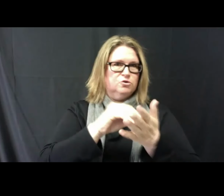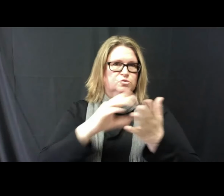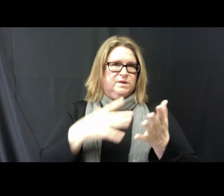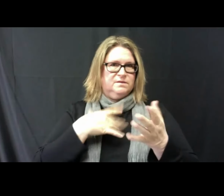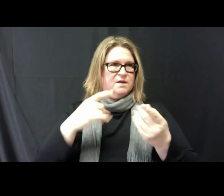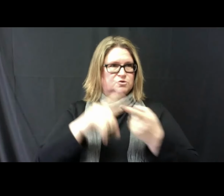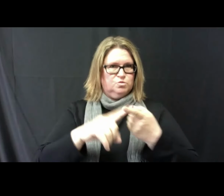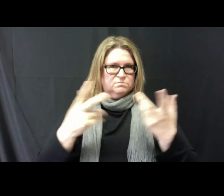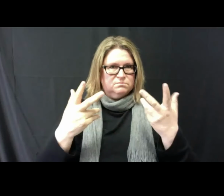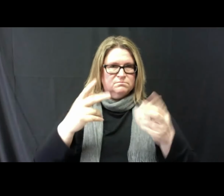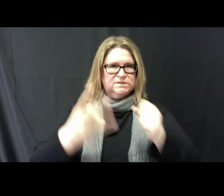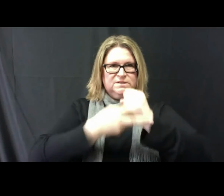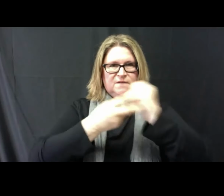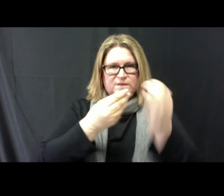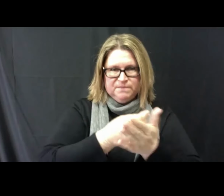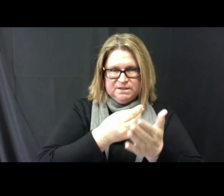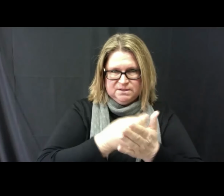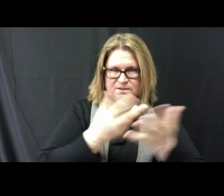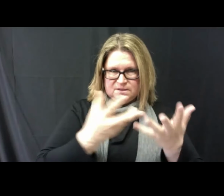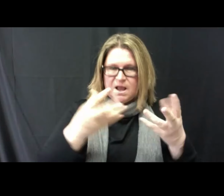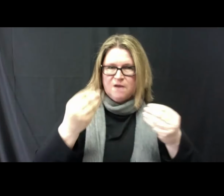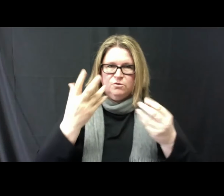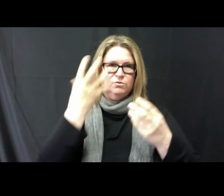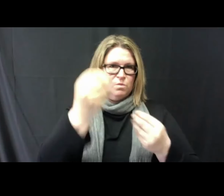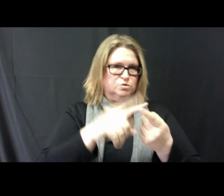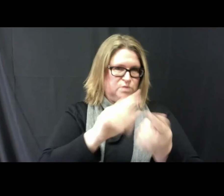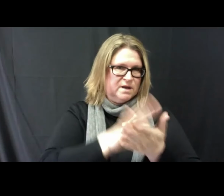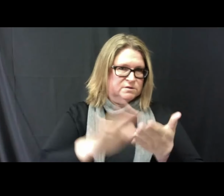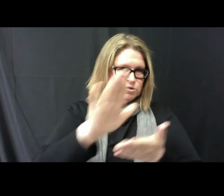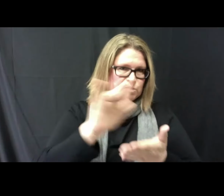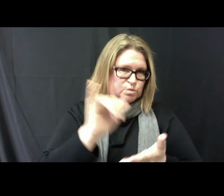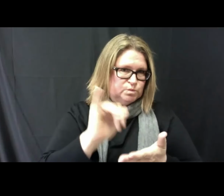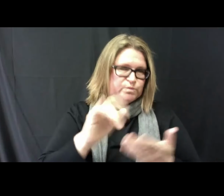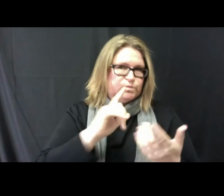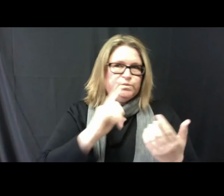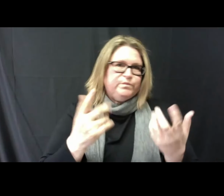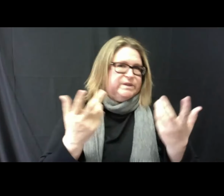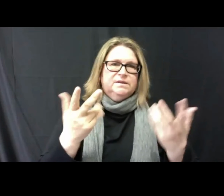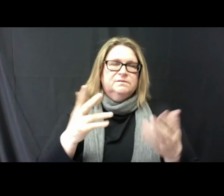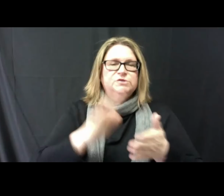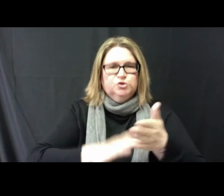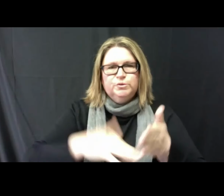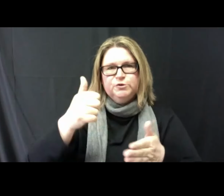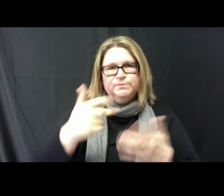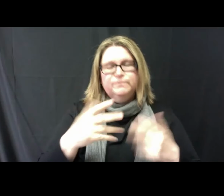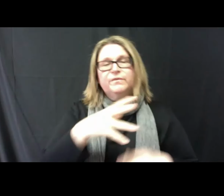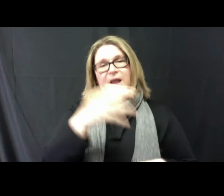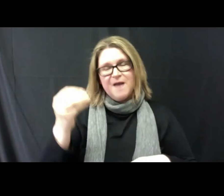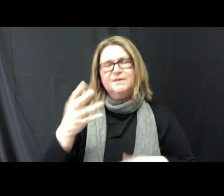of the less expensive places to live in Washington State, which will help you save money, of course. And